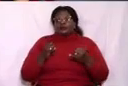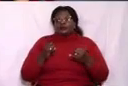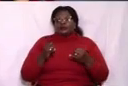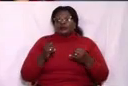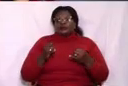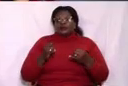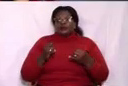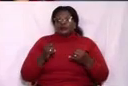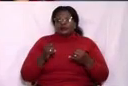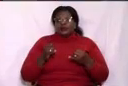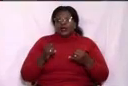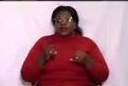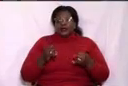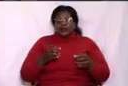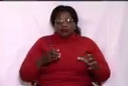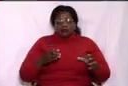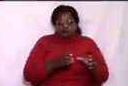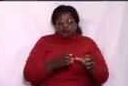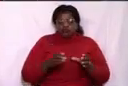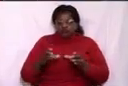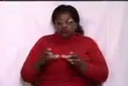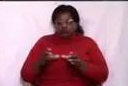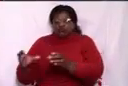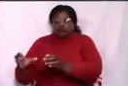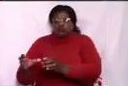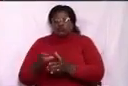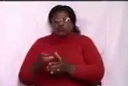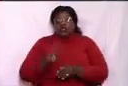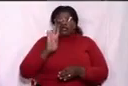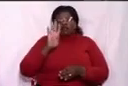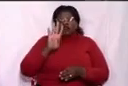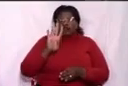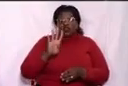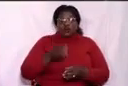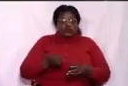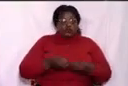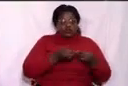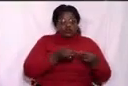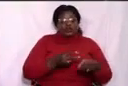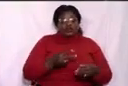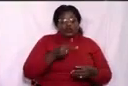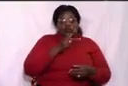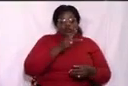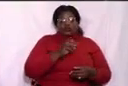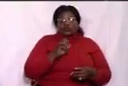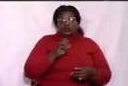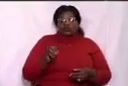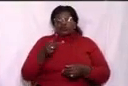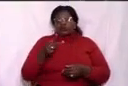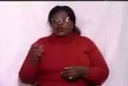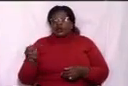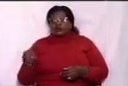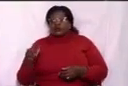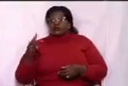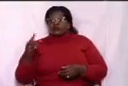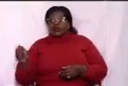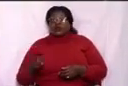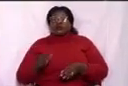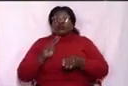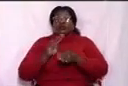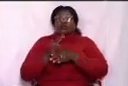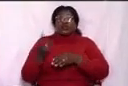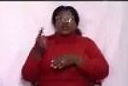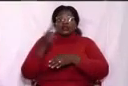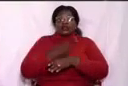down the order into 4 parts and deliver 200 every second day, or